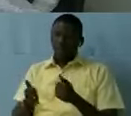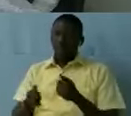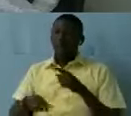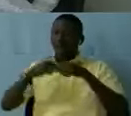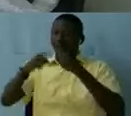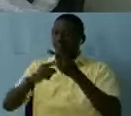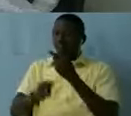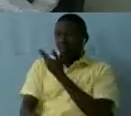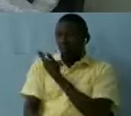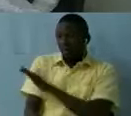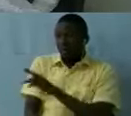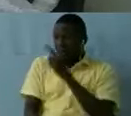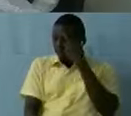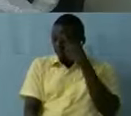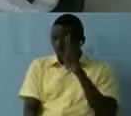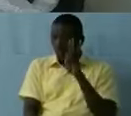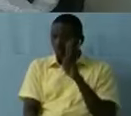after I was discharged,